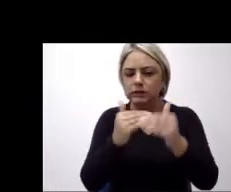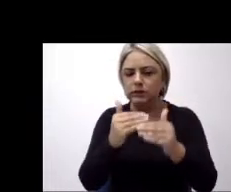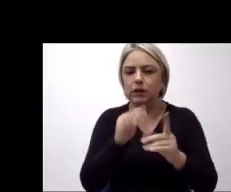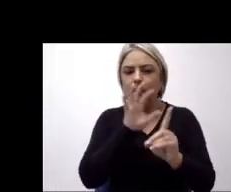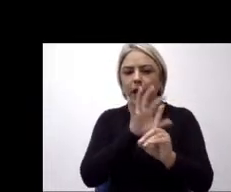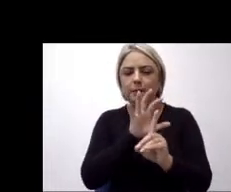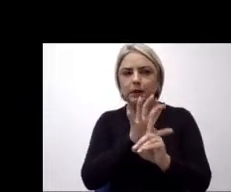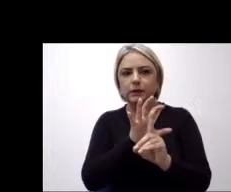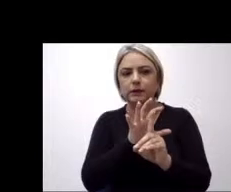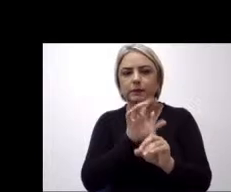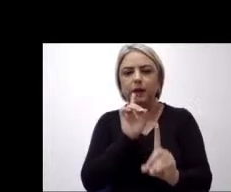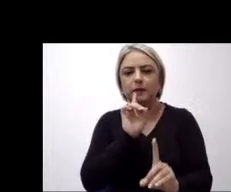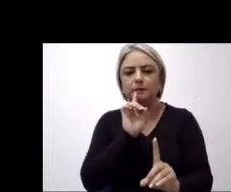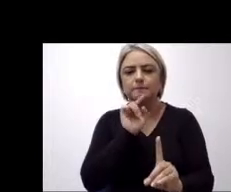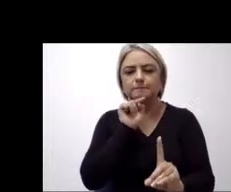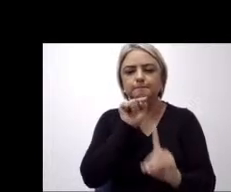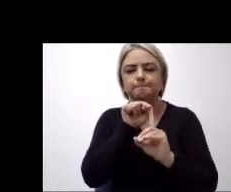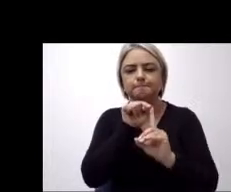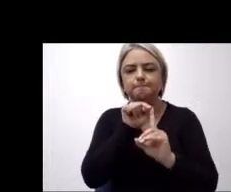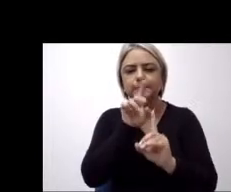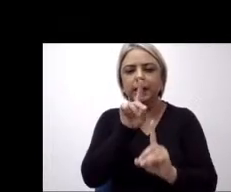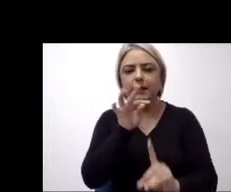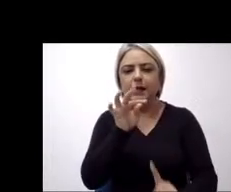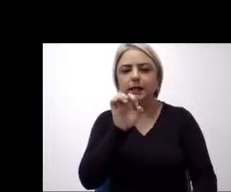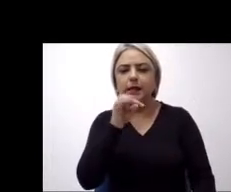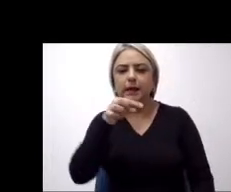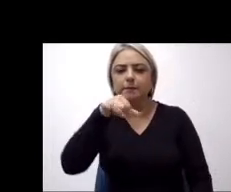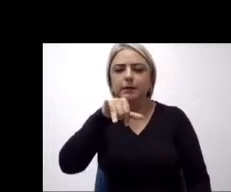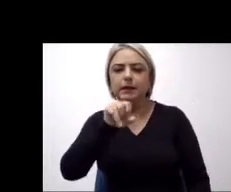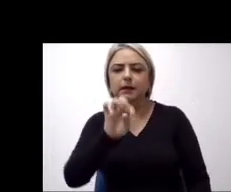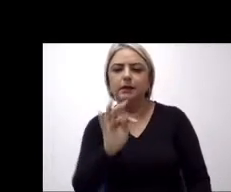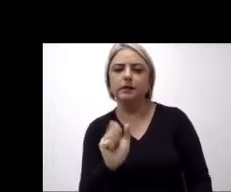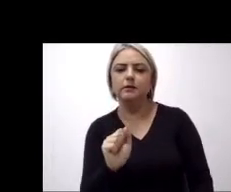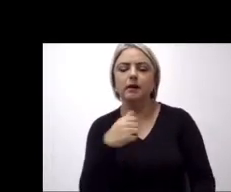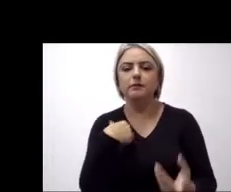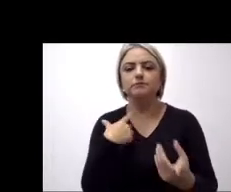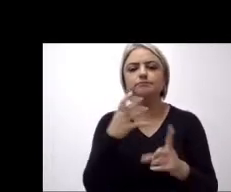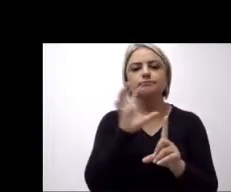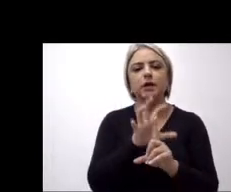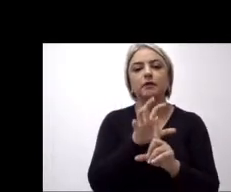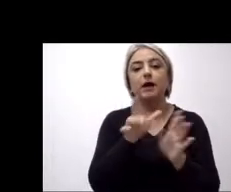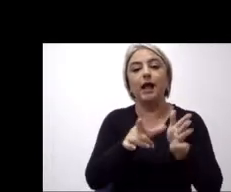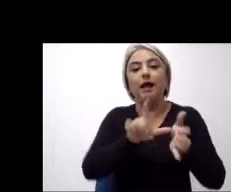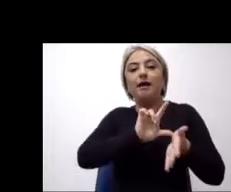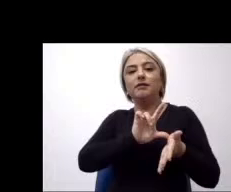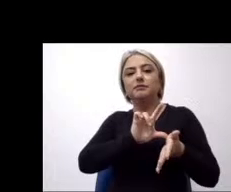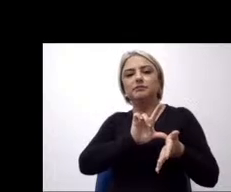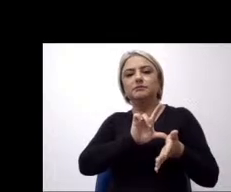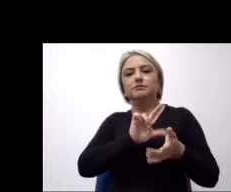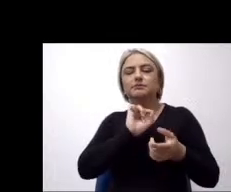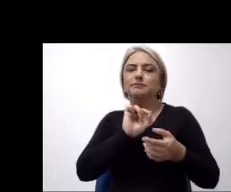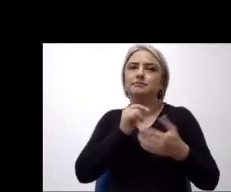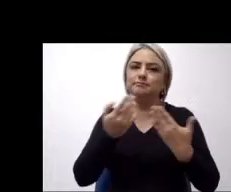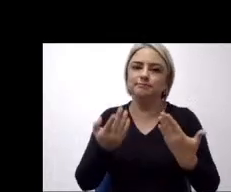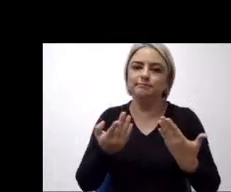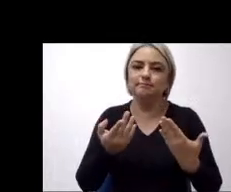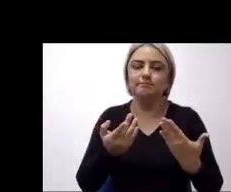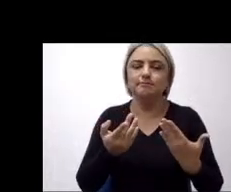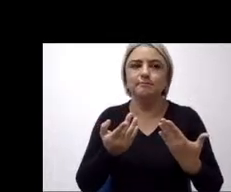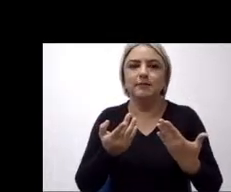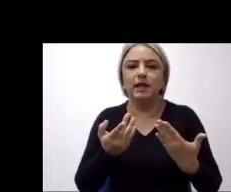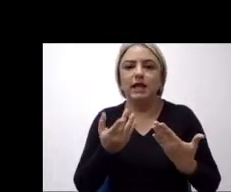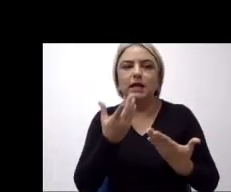less provoked by the condition before. So uncertainty inside means that it's